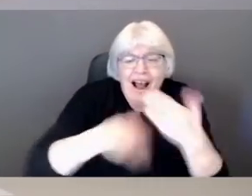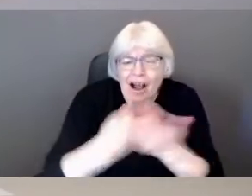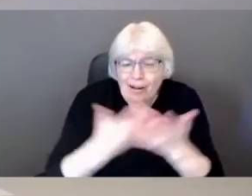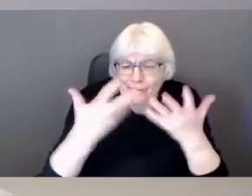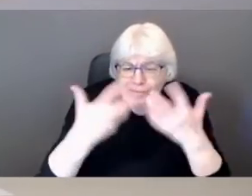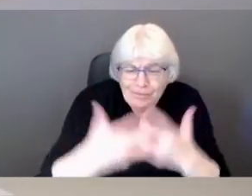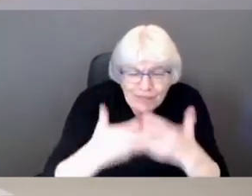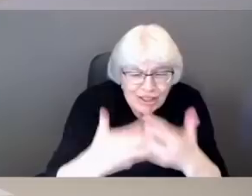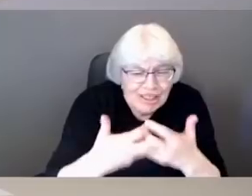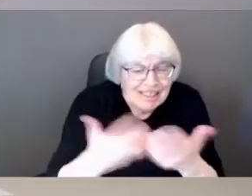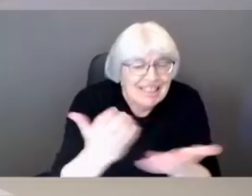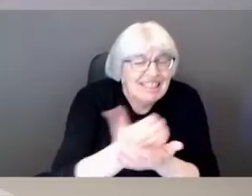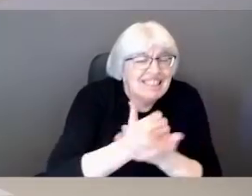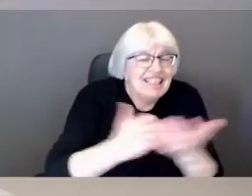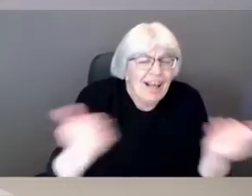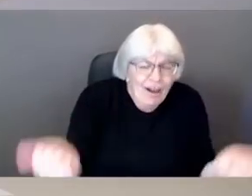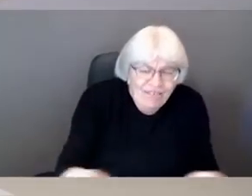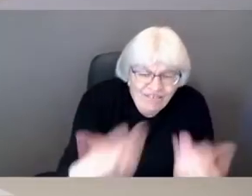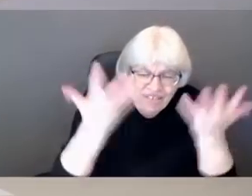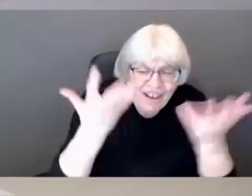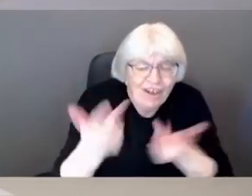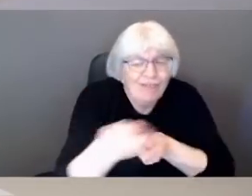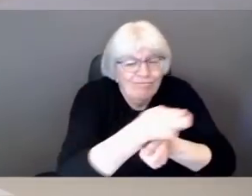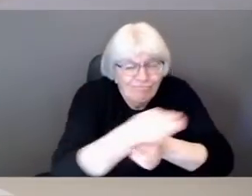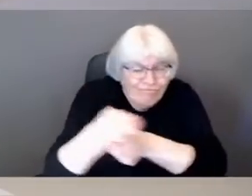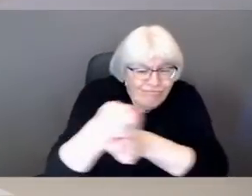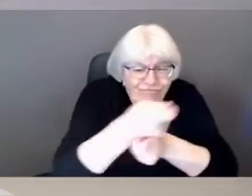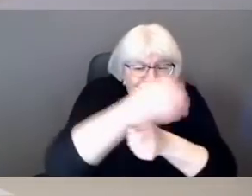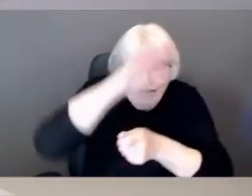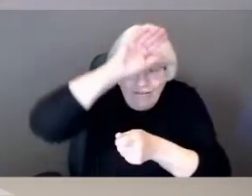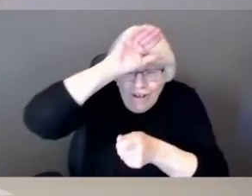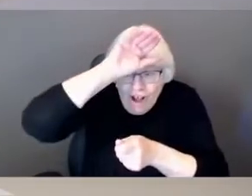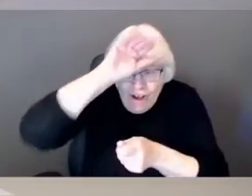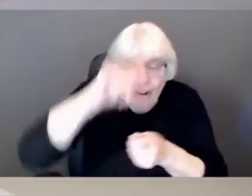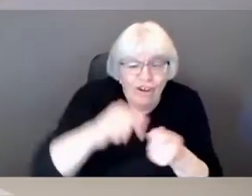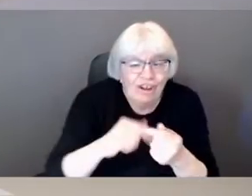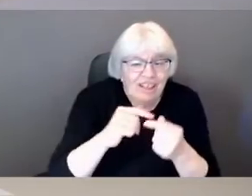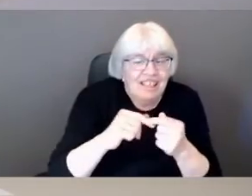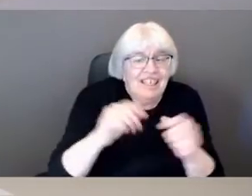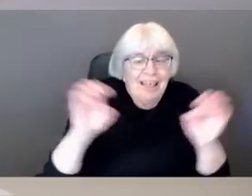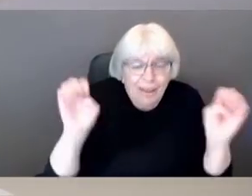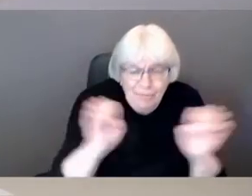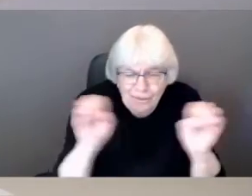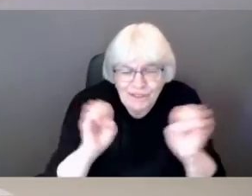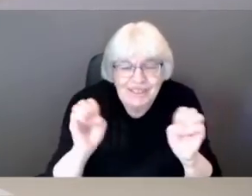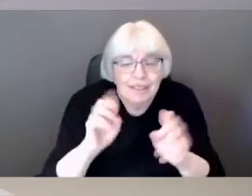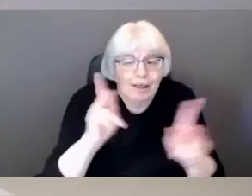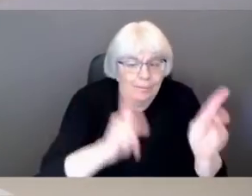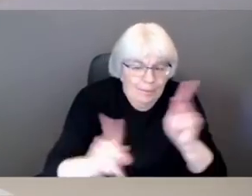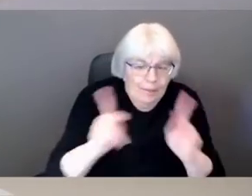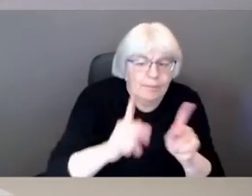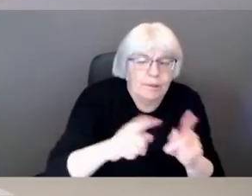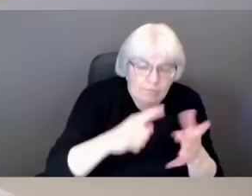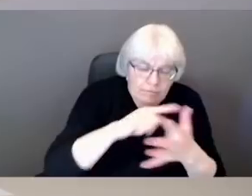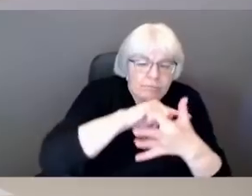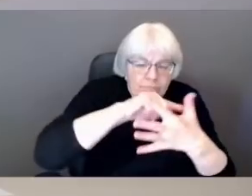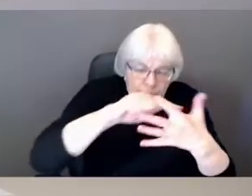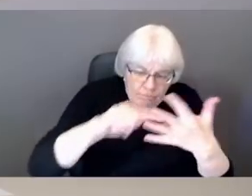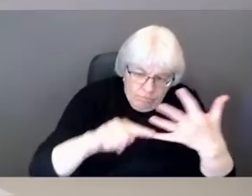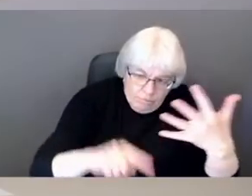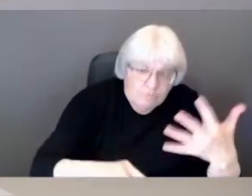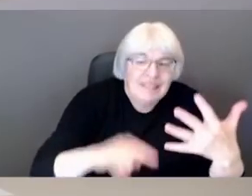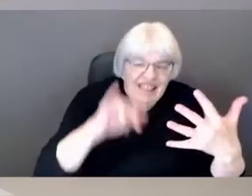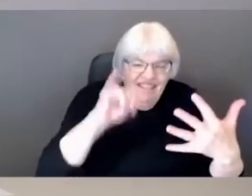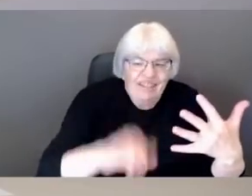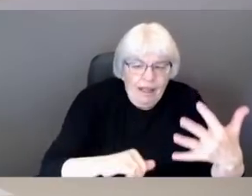and they will also be encouraged to get boosters. So it's, I